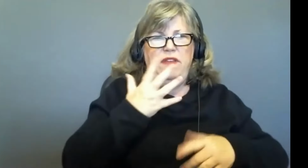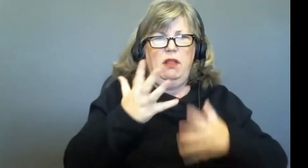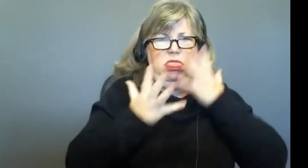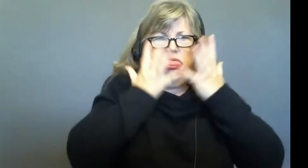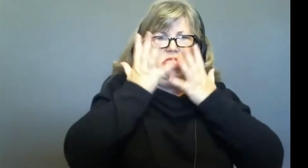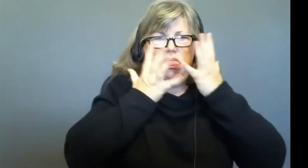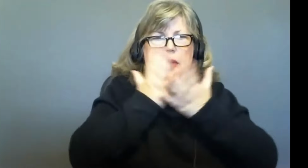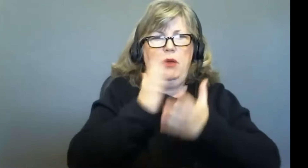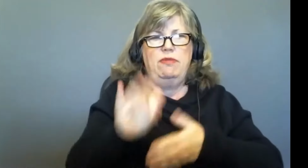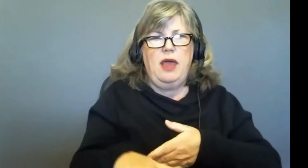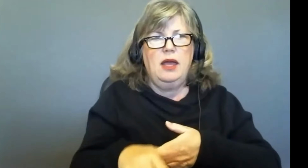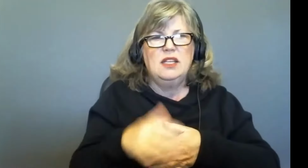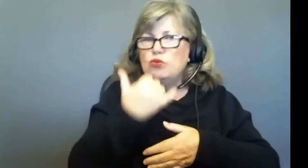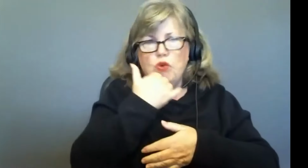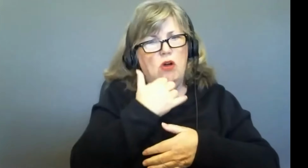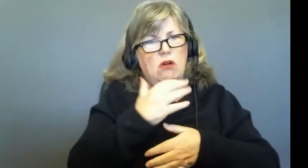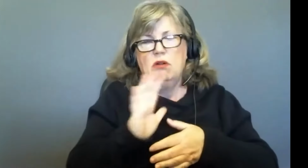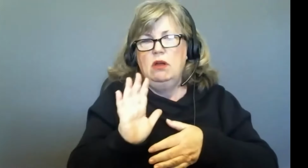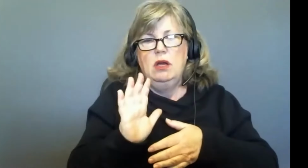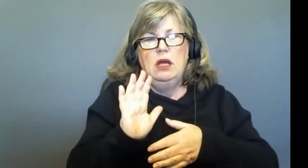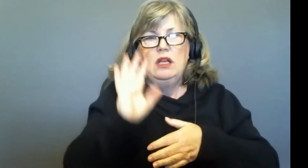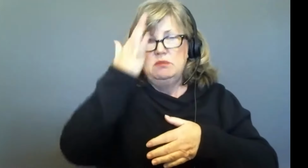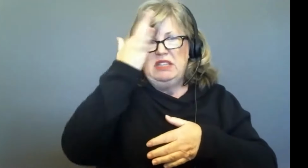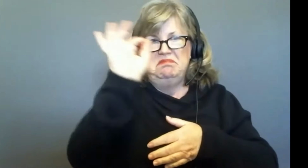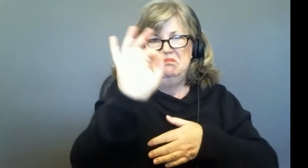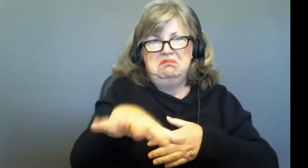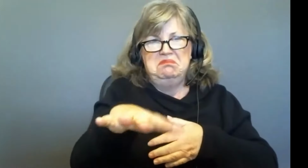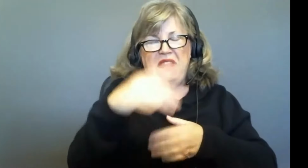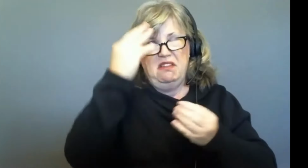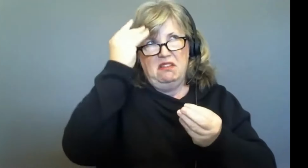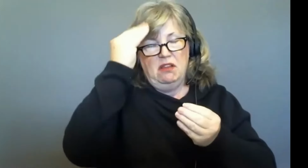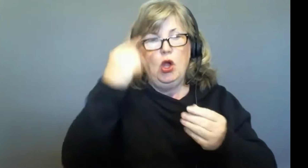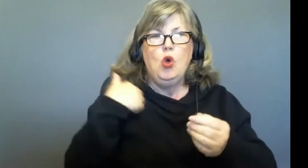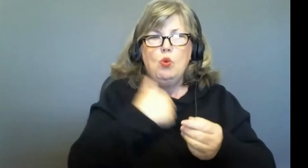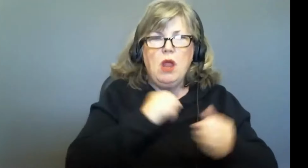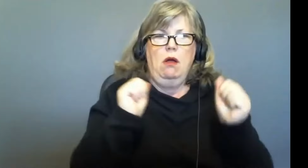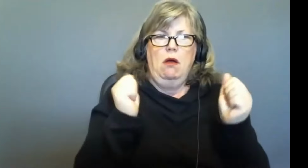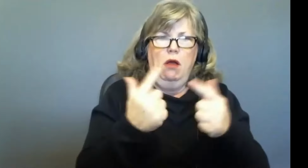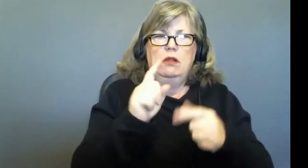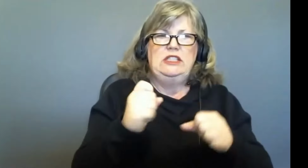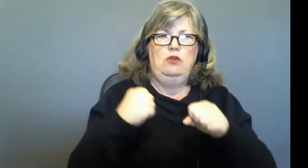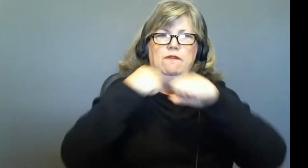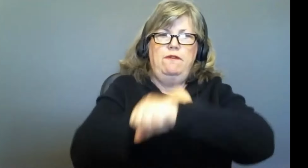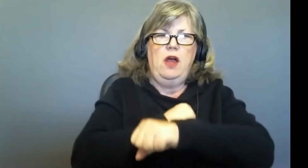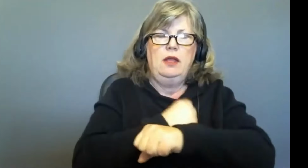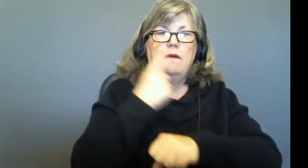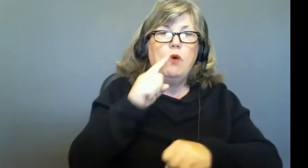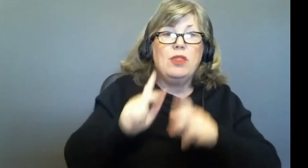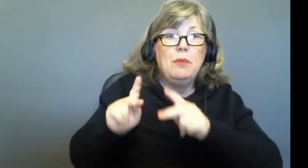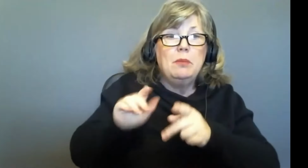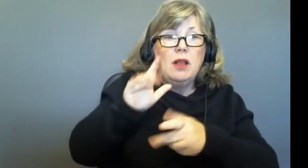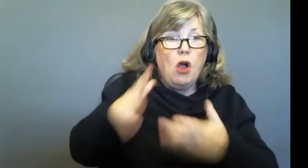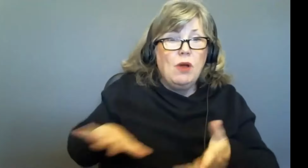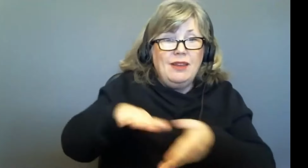And so I guess I just want to leave that thought with people. We all need to be fighting for the rights of those people that died, the people that